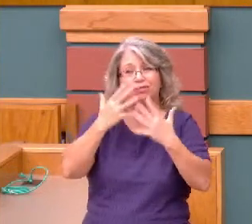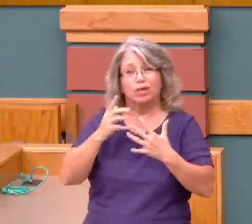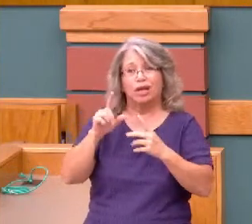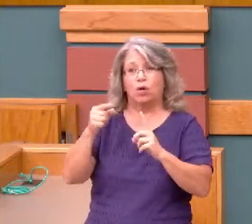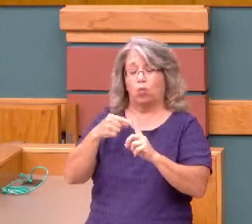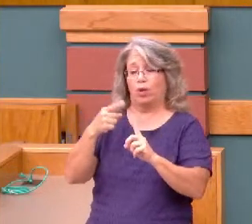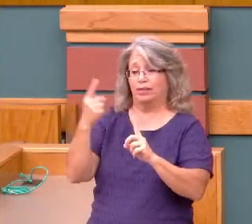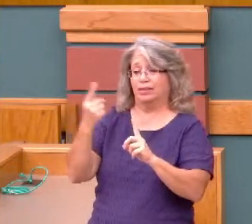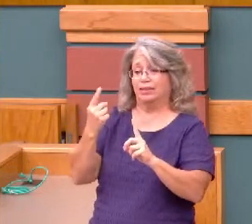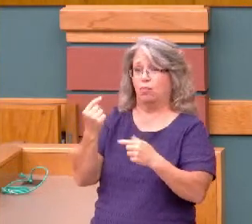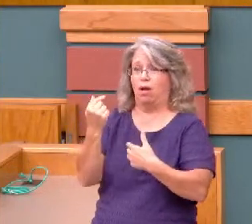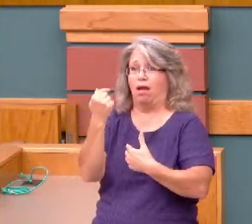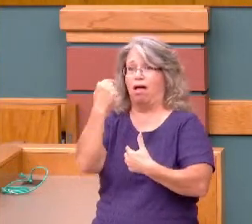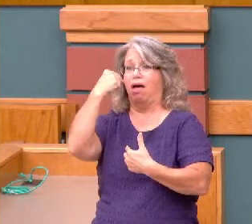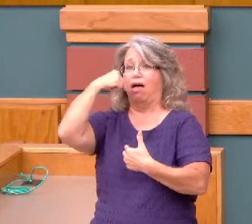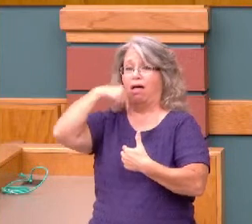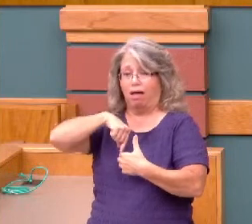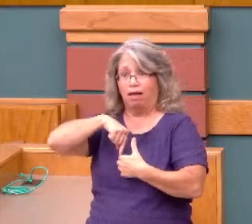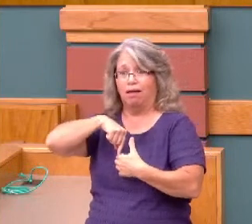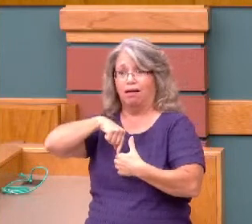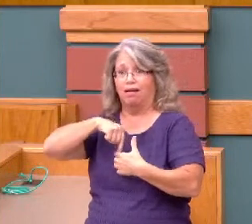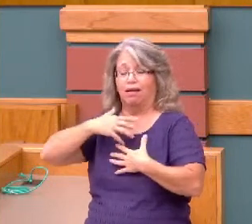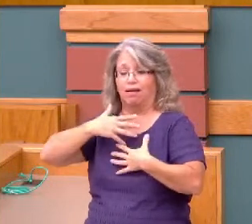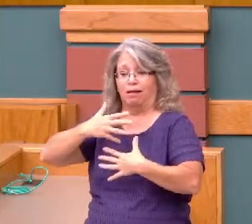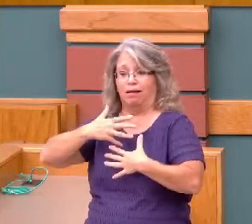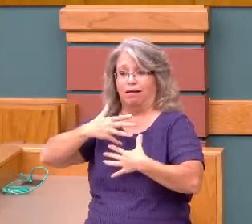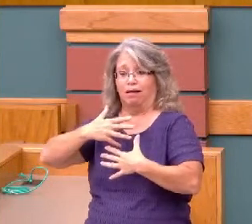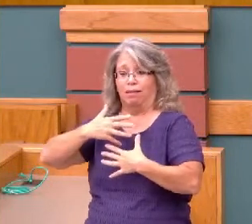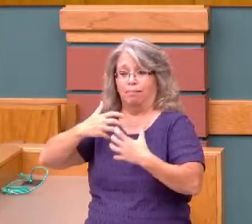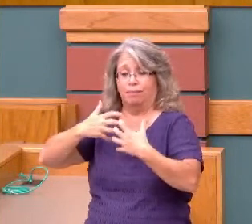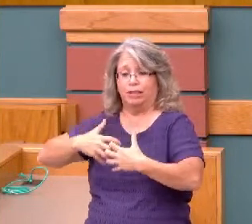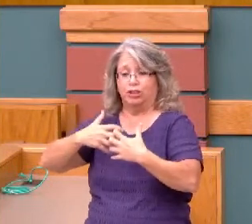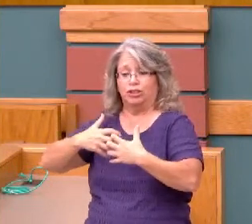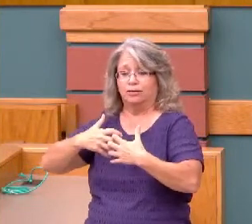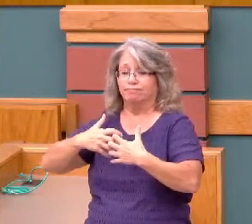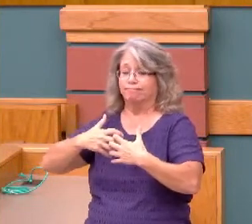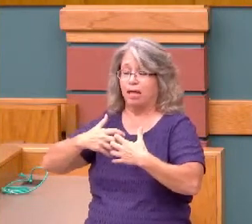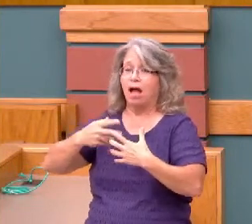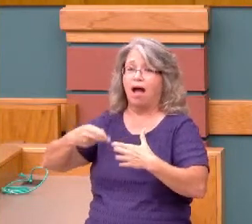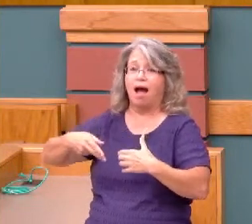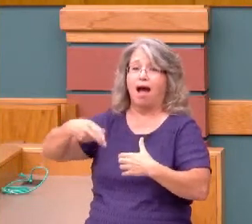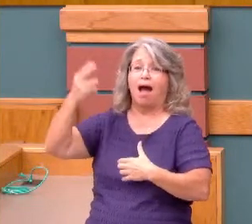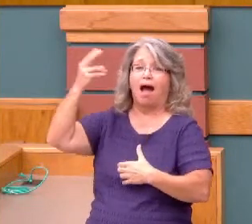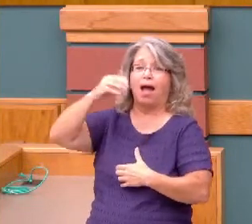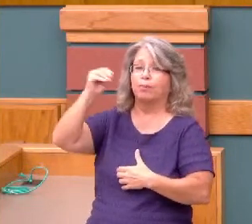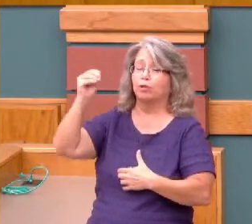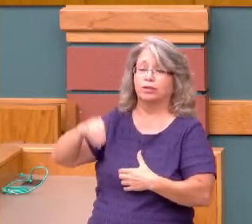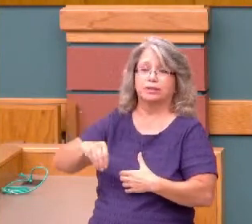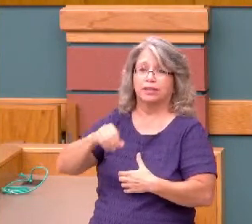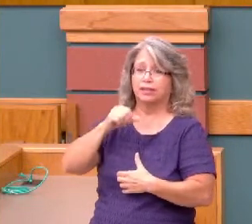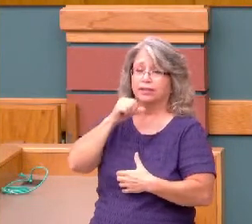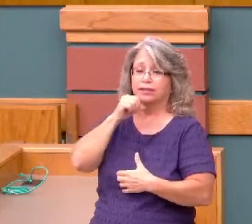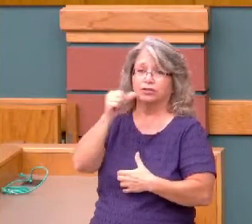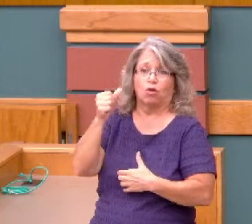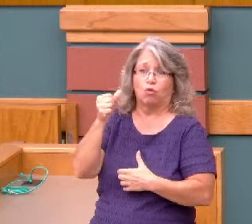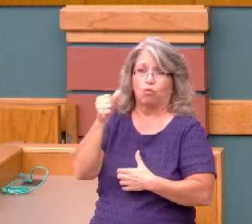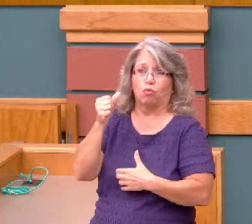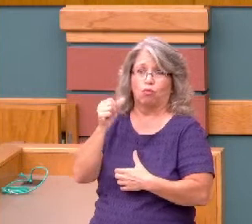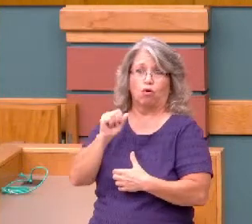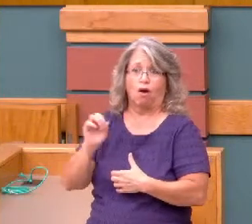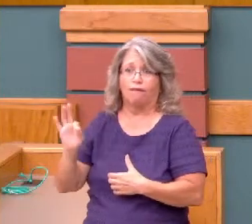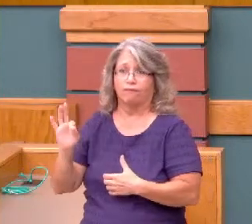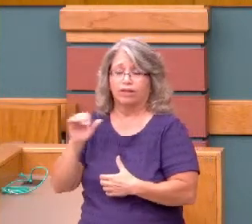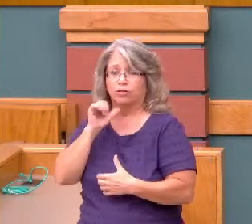it's a very high percentage that they do not make it out of intubation. So 85 of our community members right now are on the